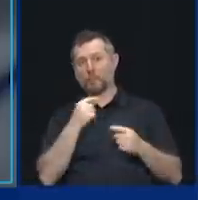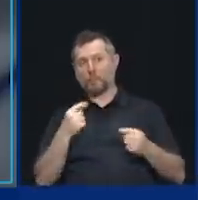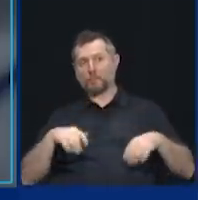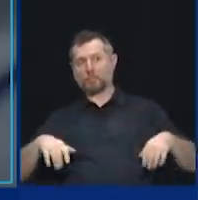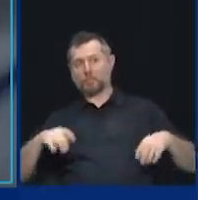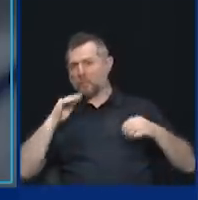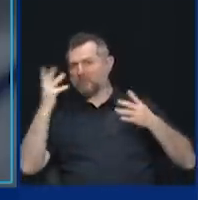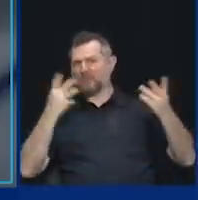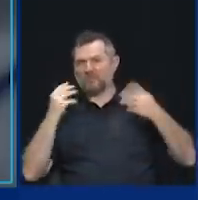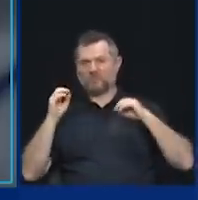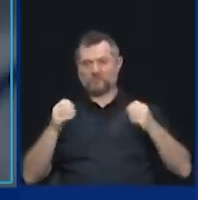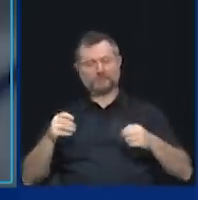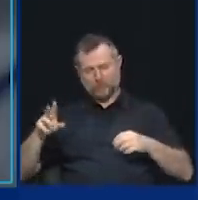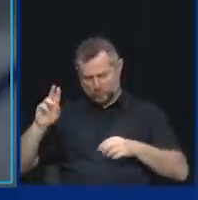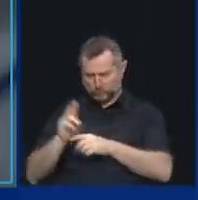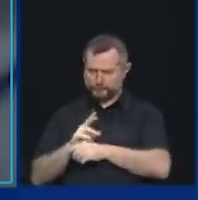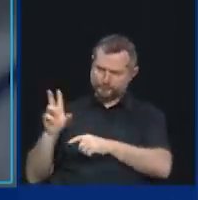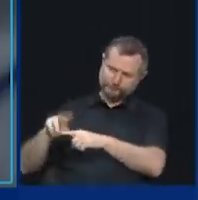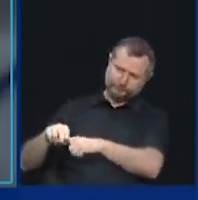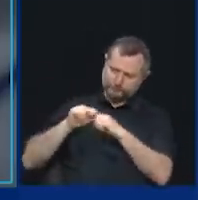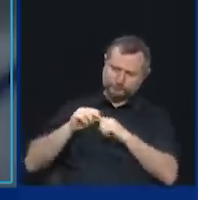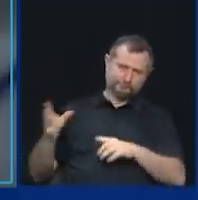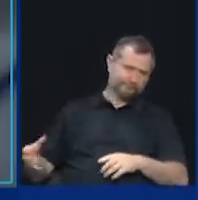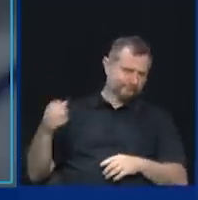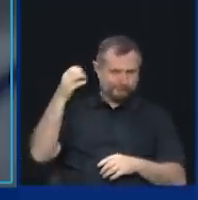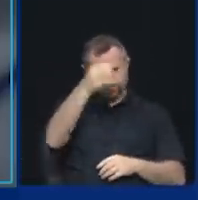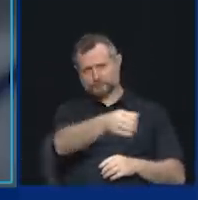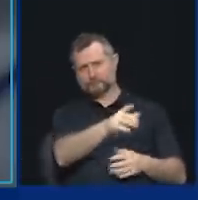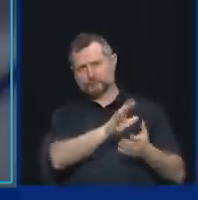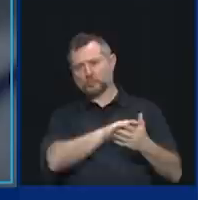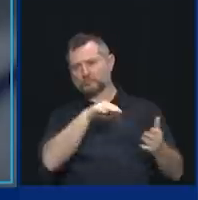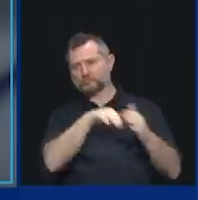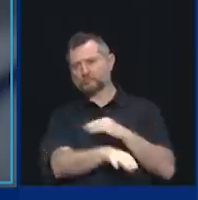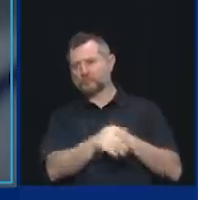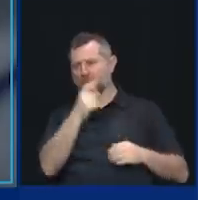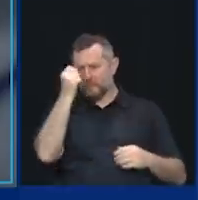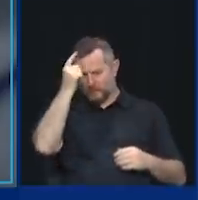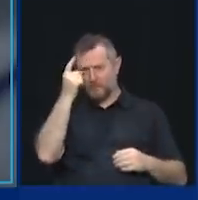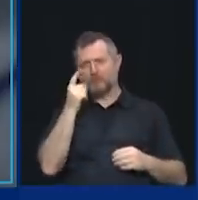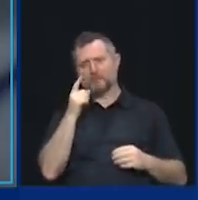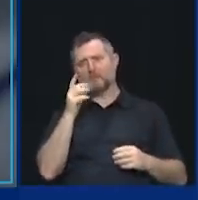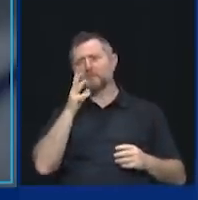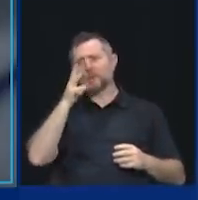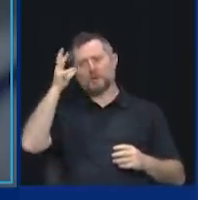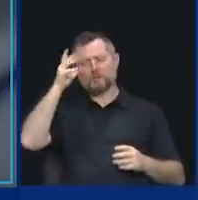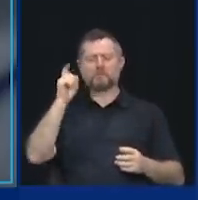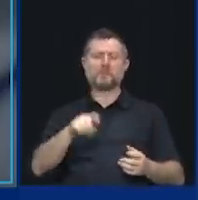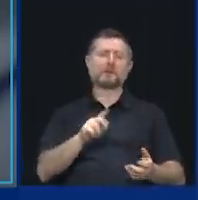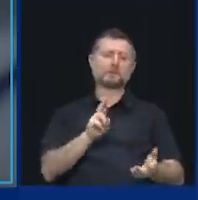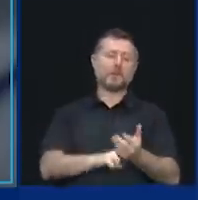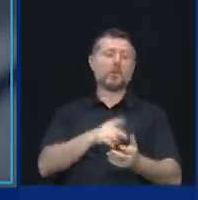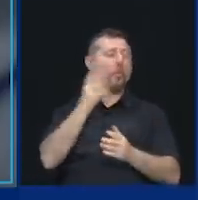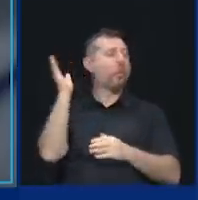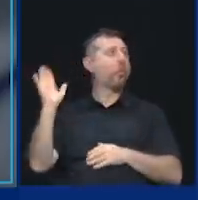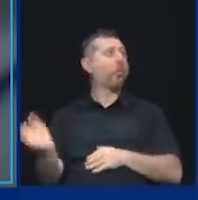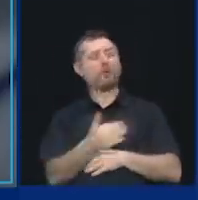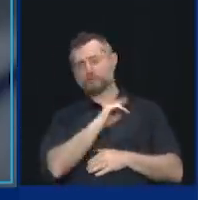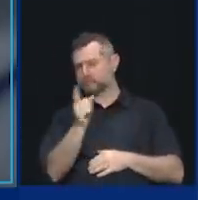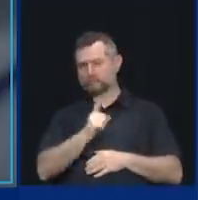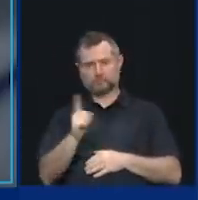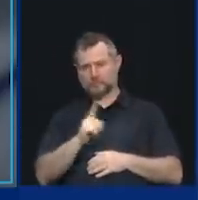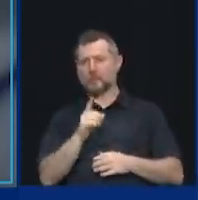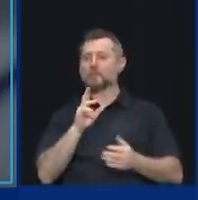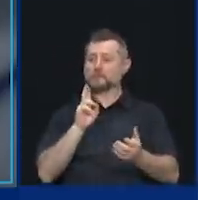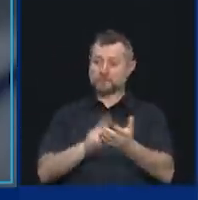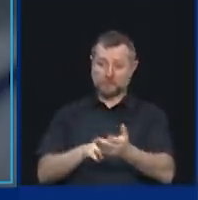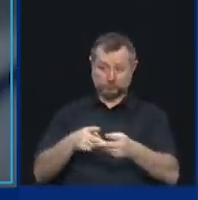vaccinated now. Parental permission slip, and then vaccinate the child. Once